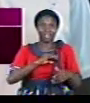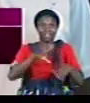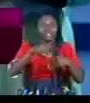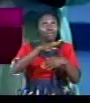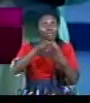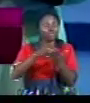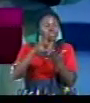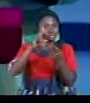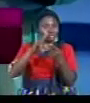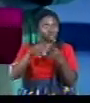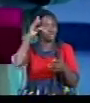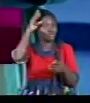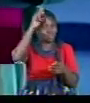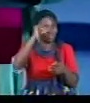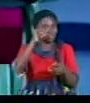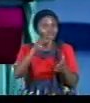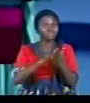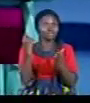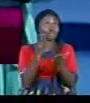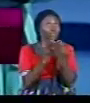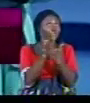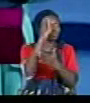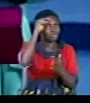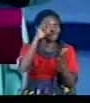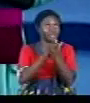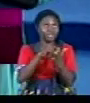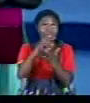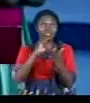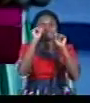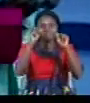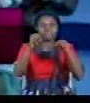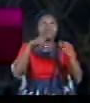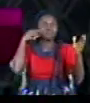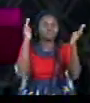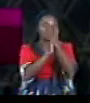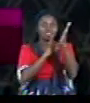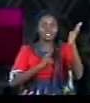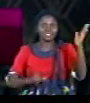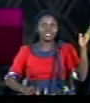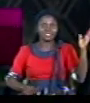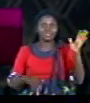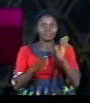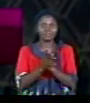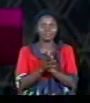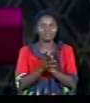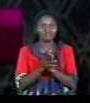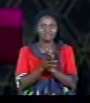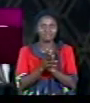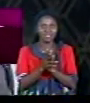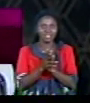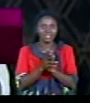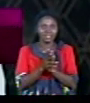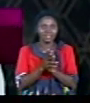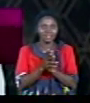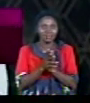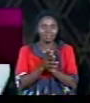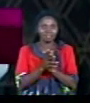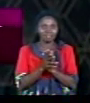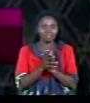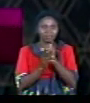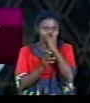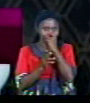possible. Praise the Lord. Hallelujah. Yeah. Now, just take them to the clinic so